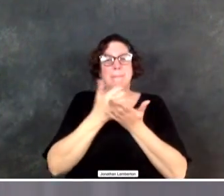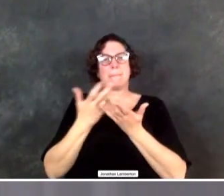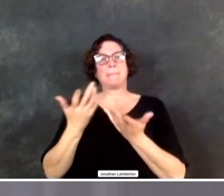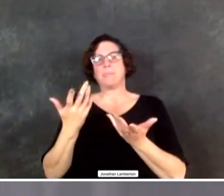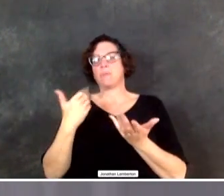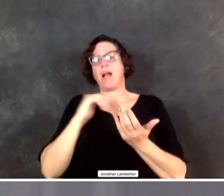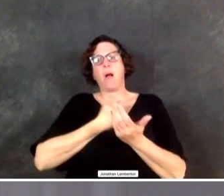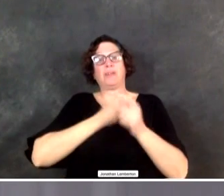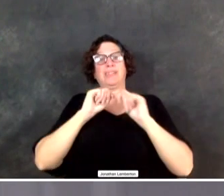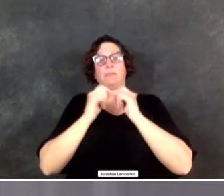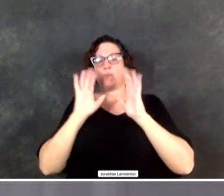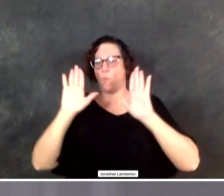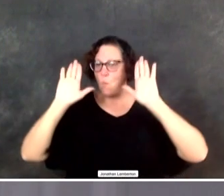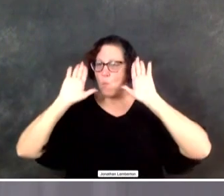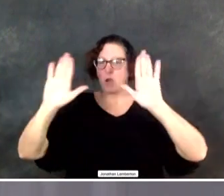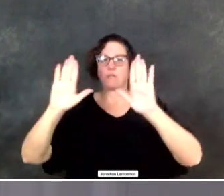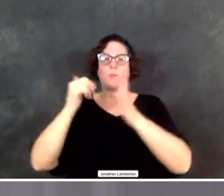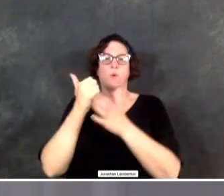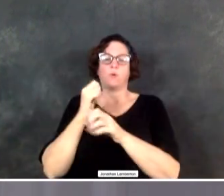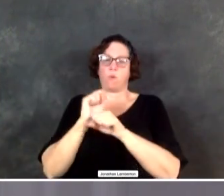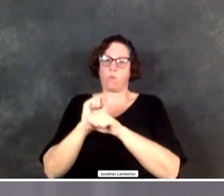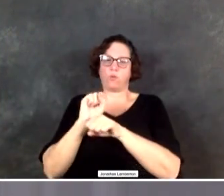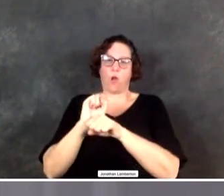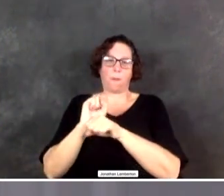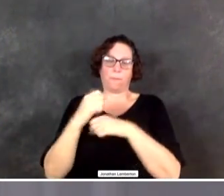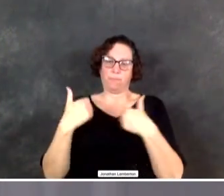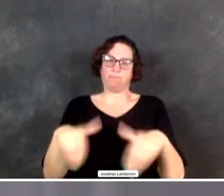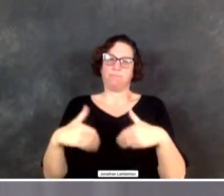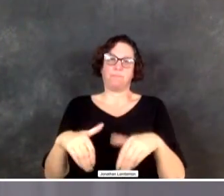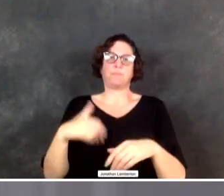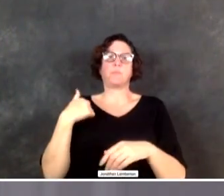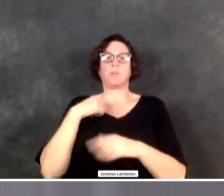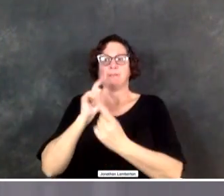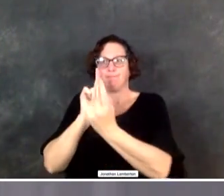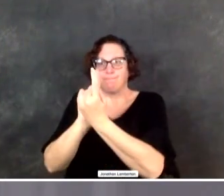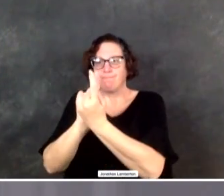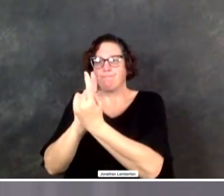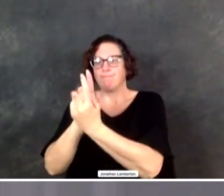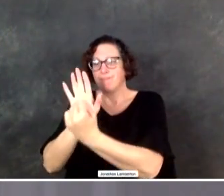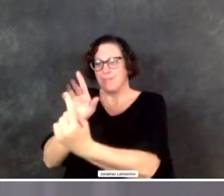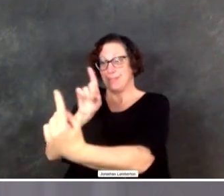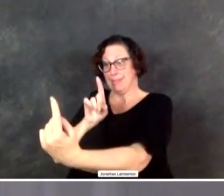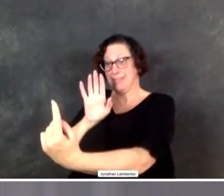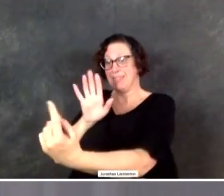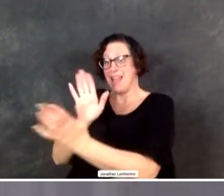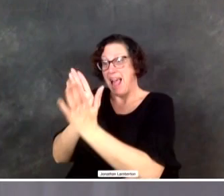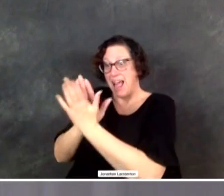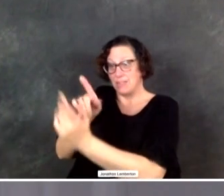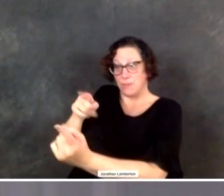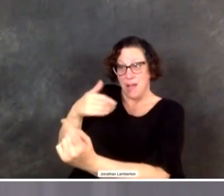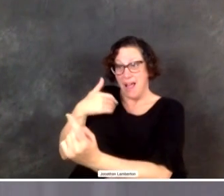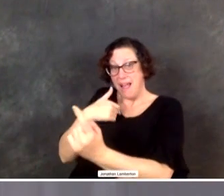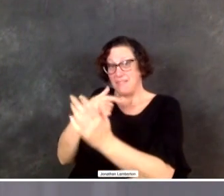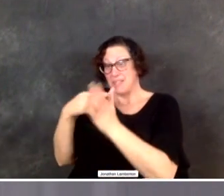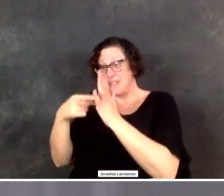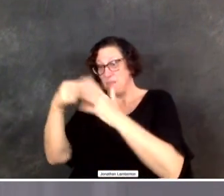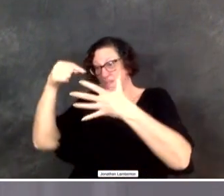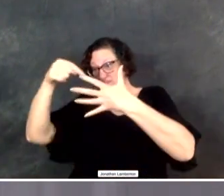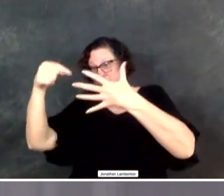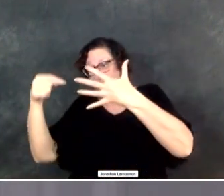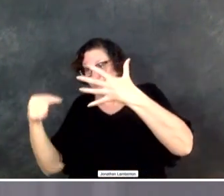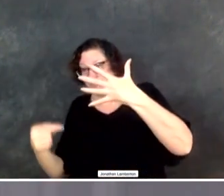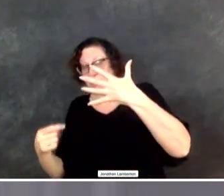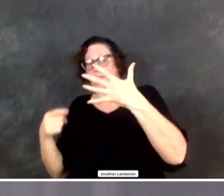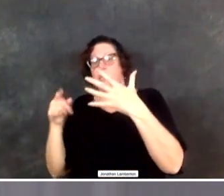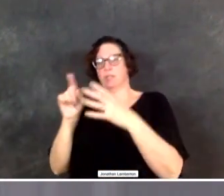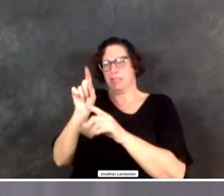and questioning individuals on the street whether or not they've got the symptoms, observing whether they've got the symptoms. Out of all of those engagements, 12 individuals